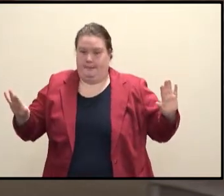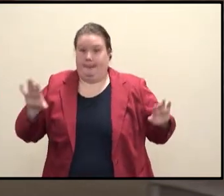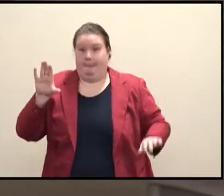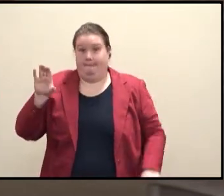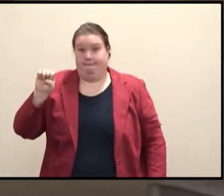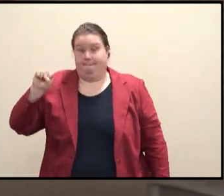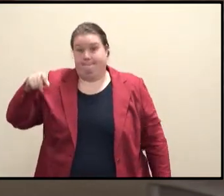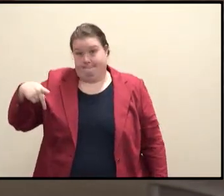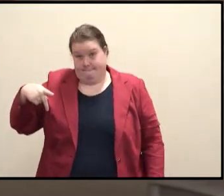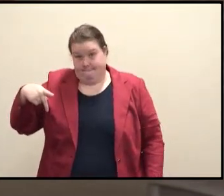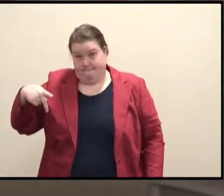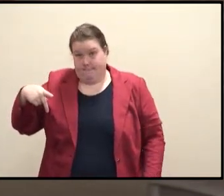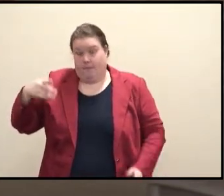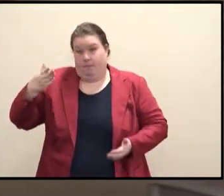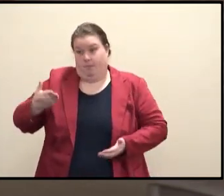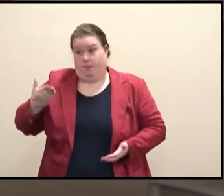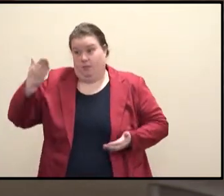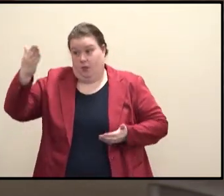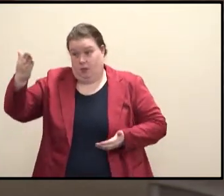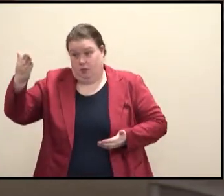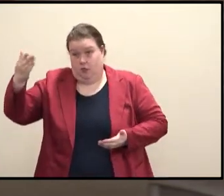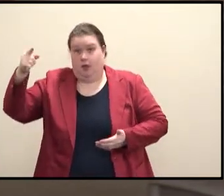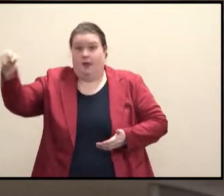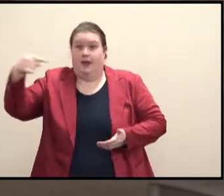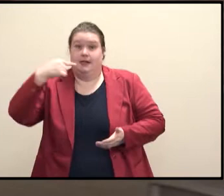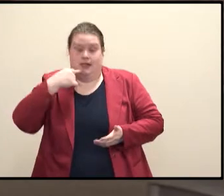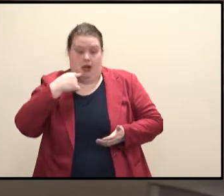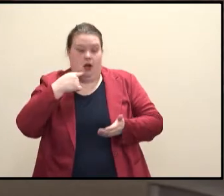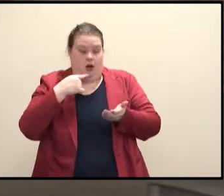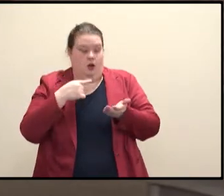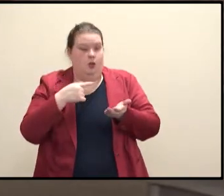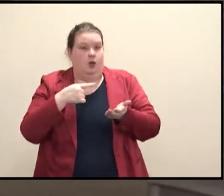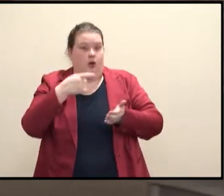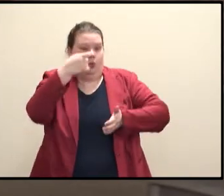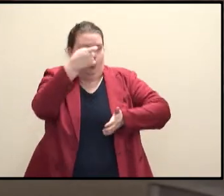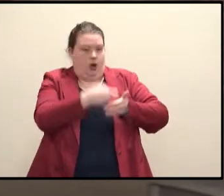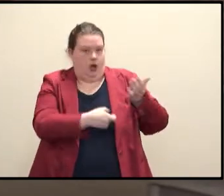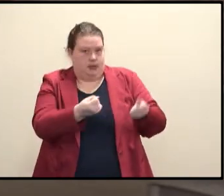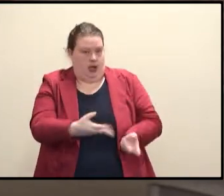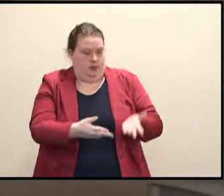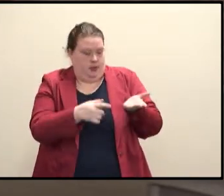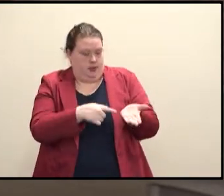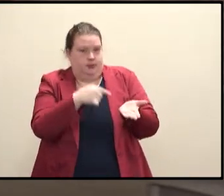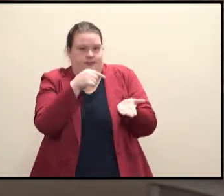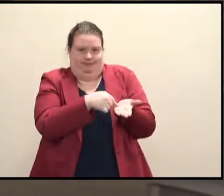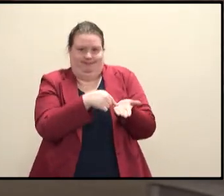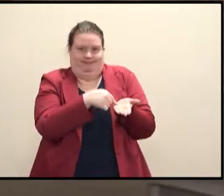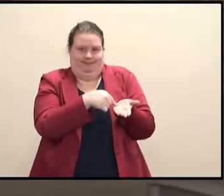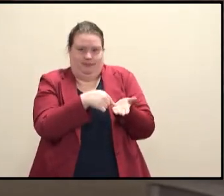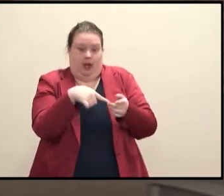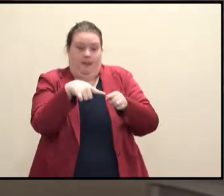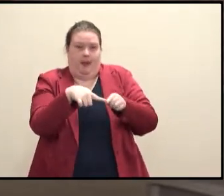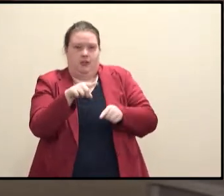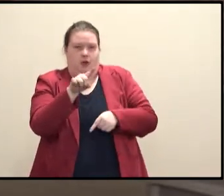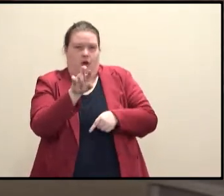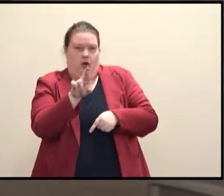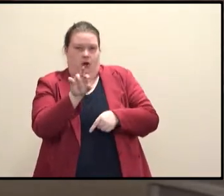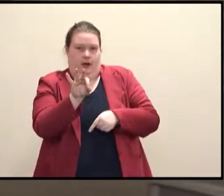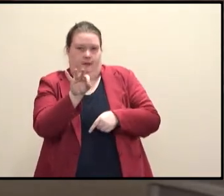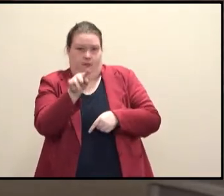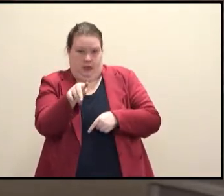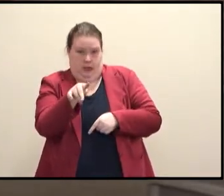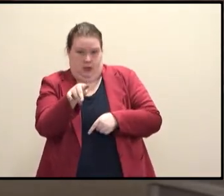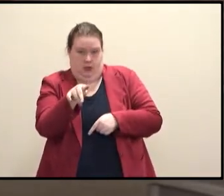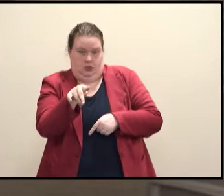the contractor proposes a lump sum to deliver the projects based on the requirements in the RFP and the contract